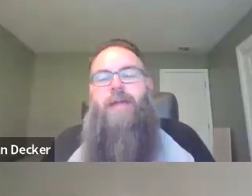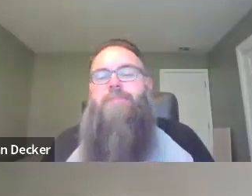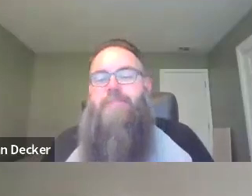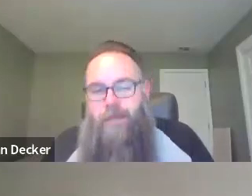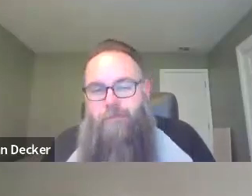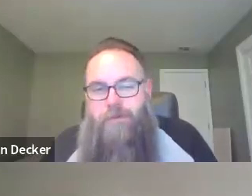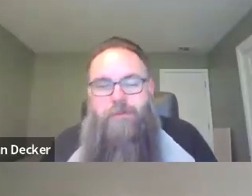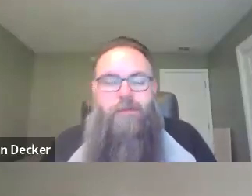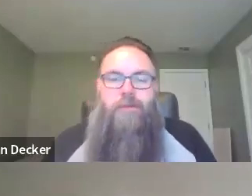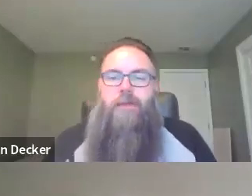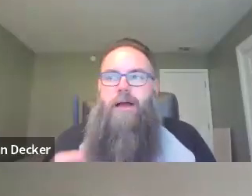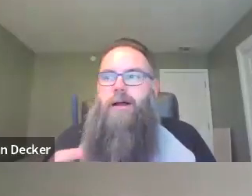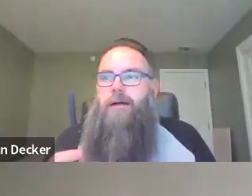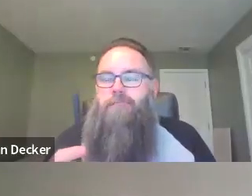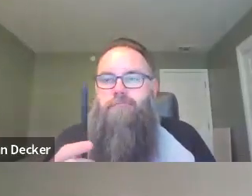from time to time,